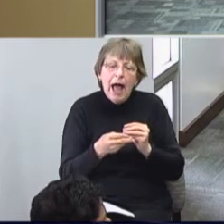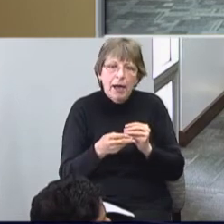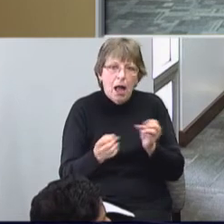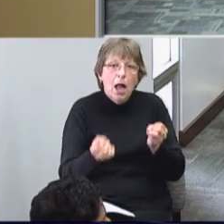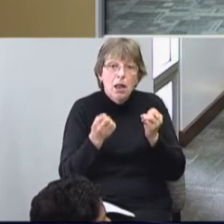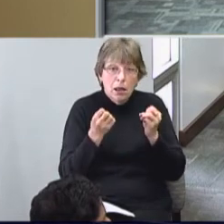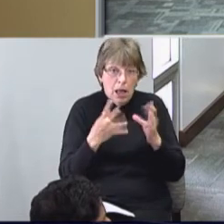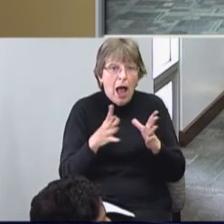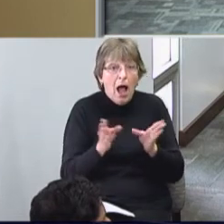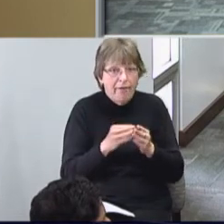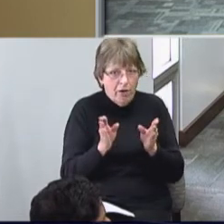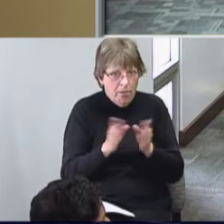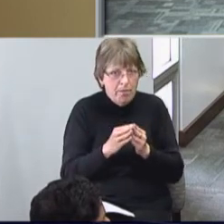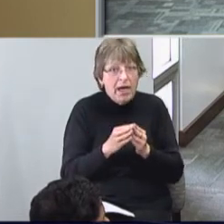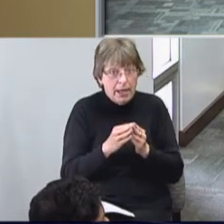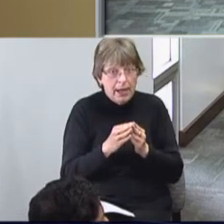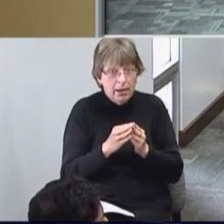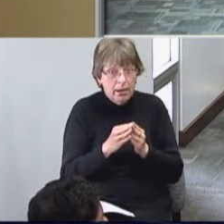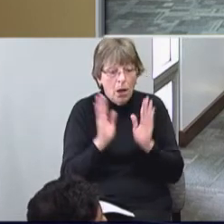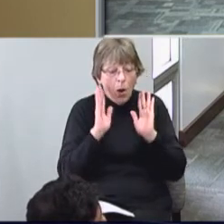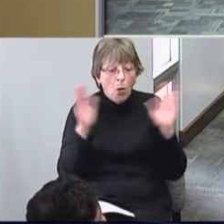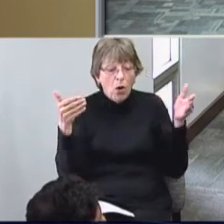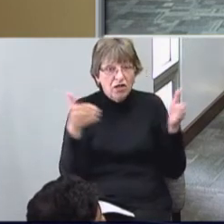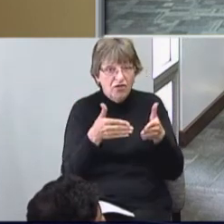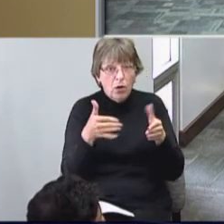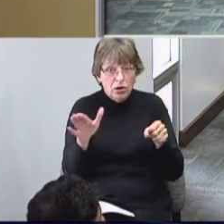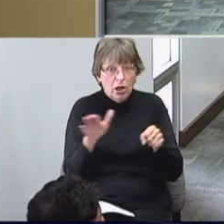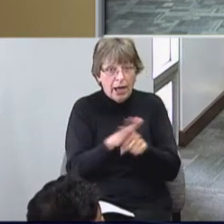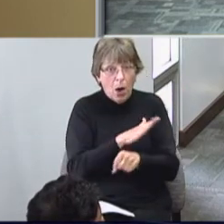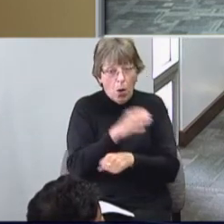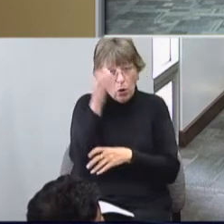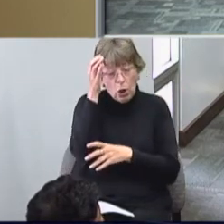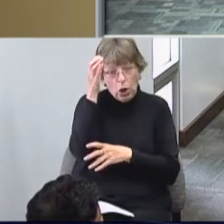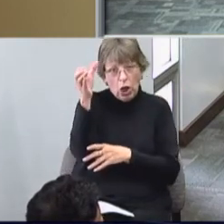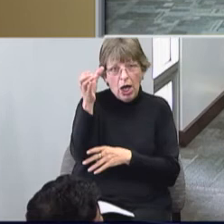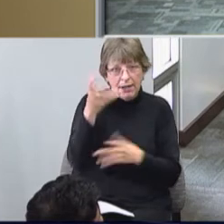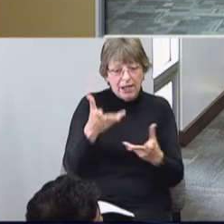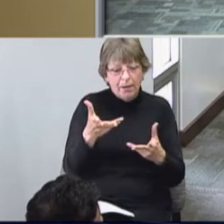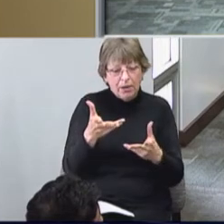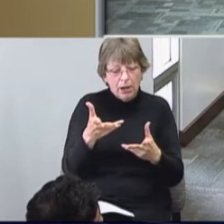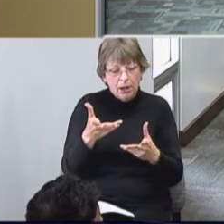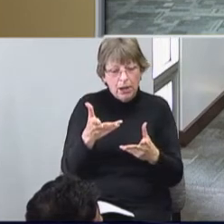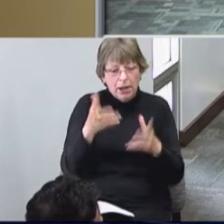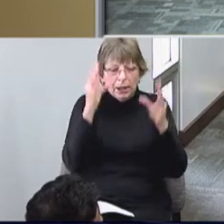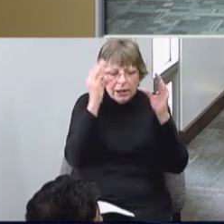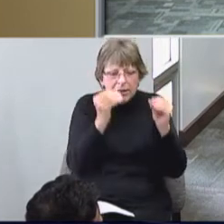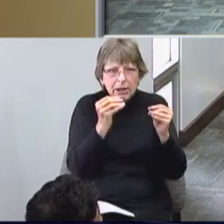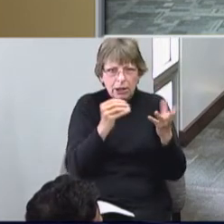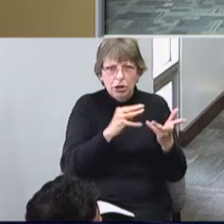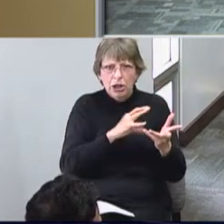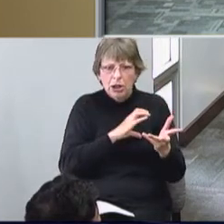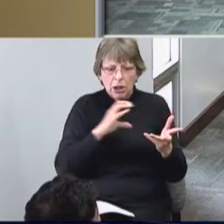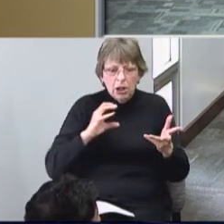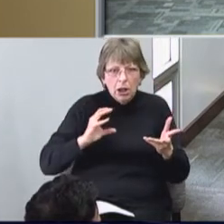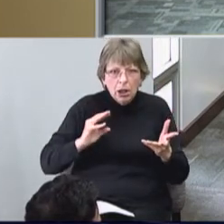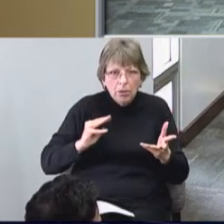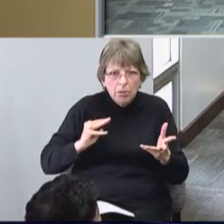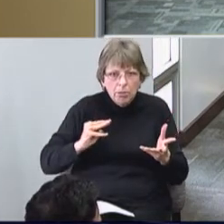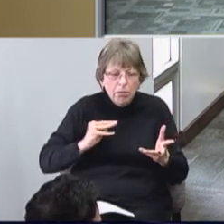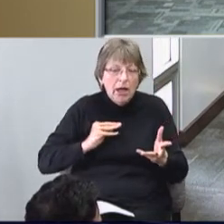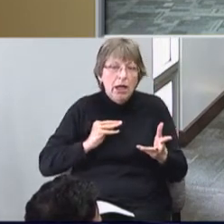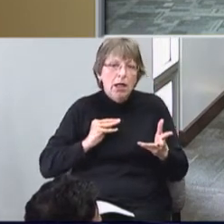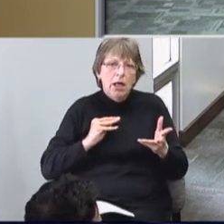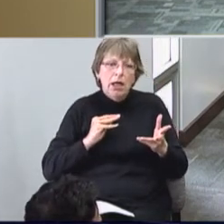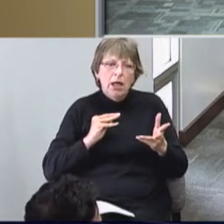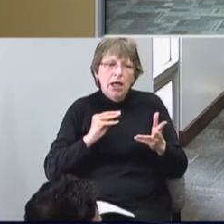just on the whole concept and getting, committee members familiar with it. The architect team, the Wichita,